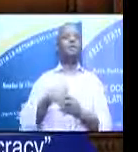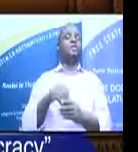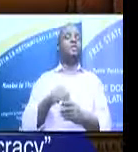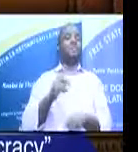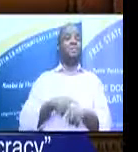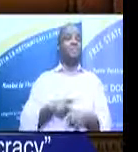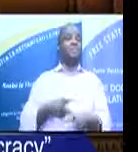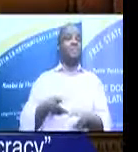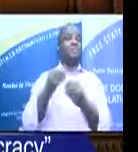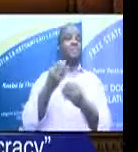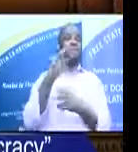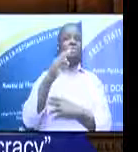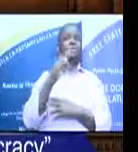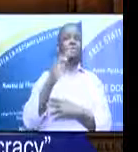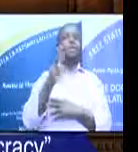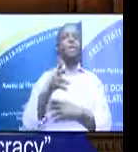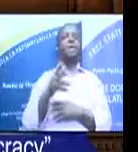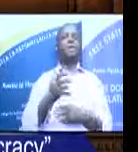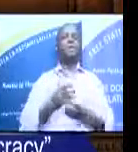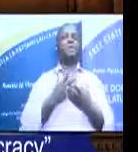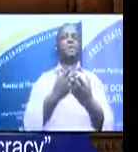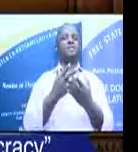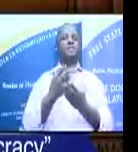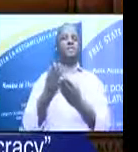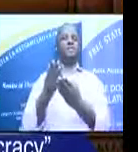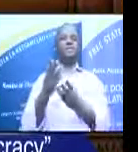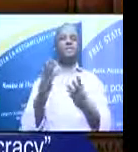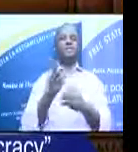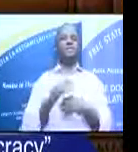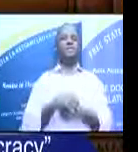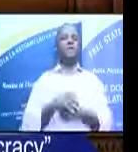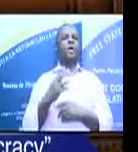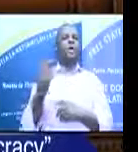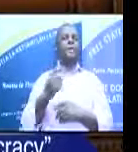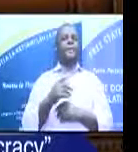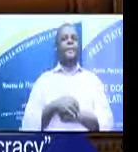the state, we will provide services to everybody. You are not.